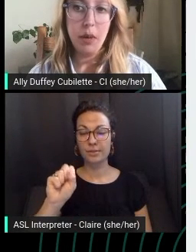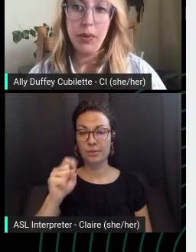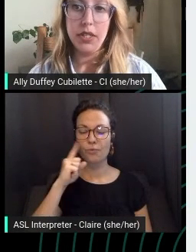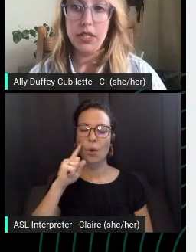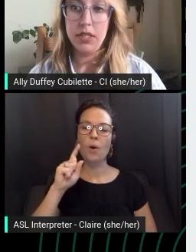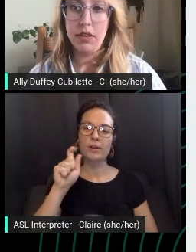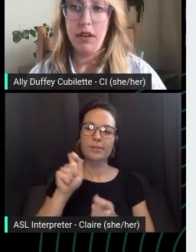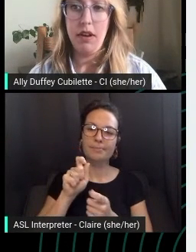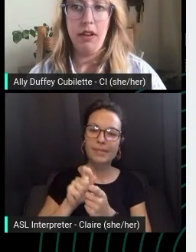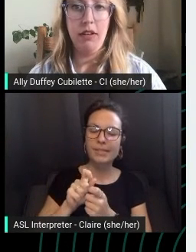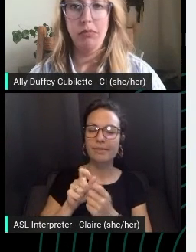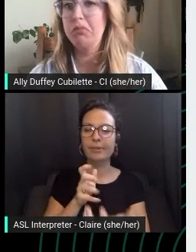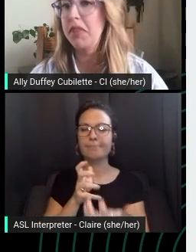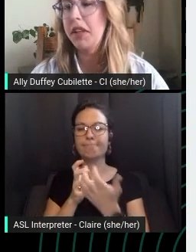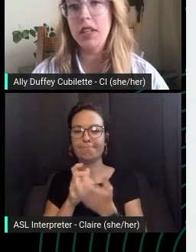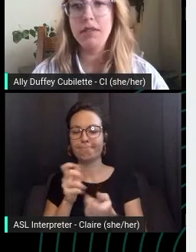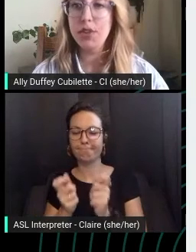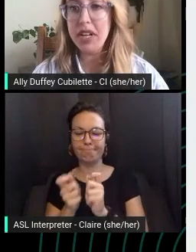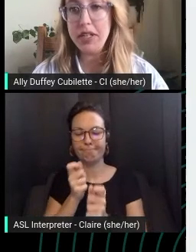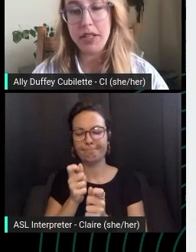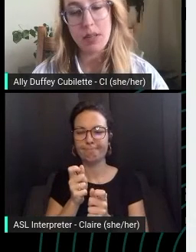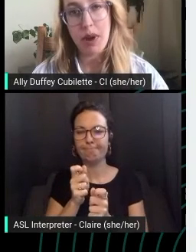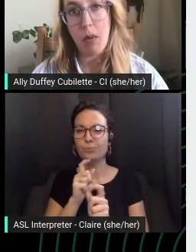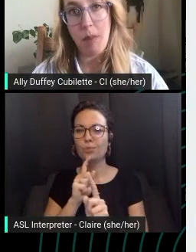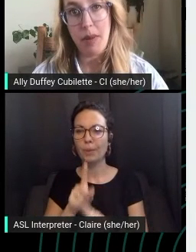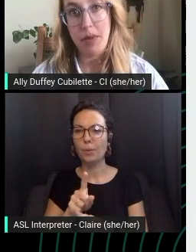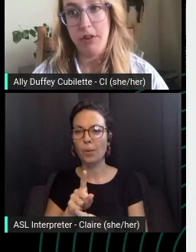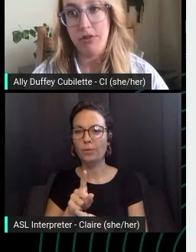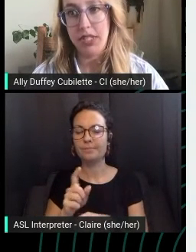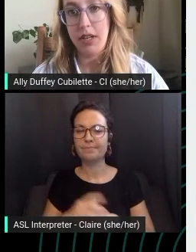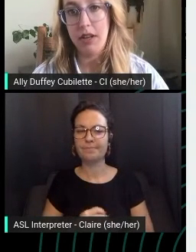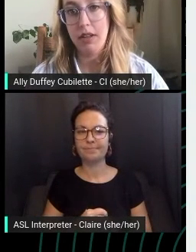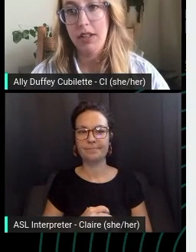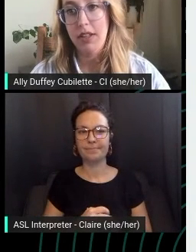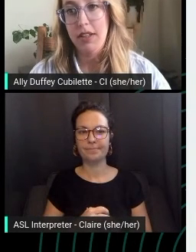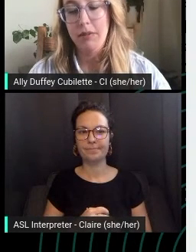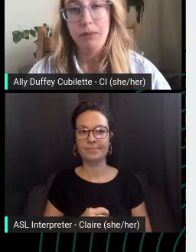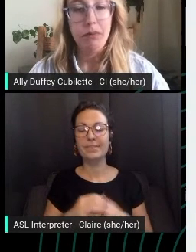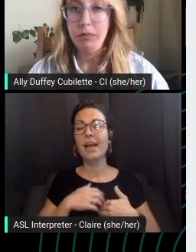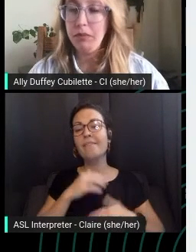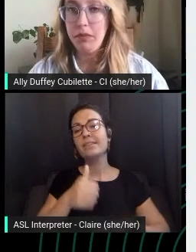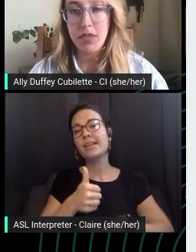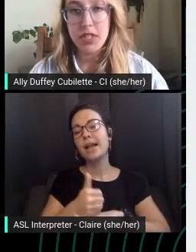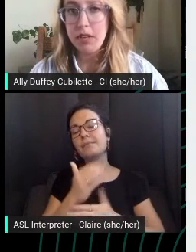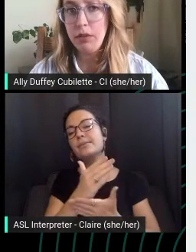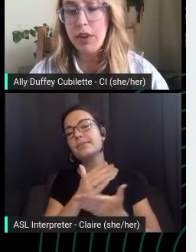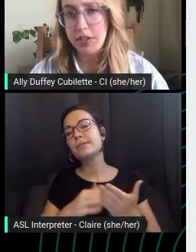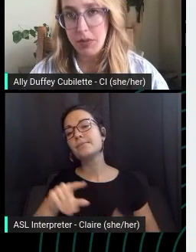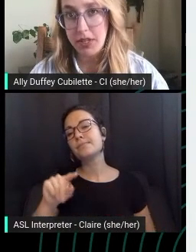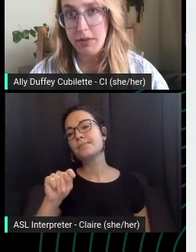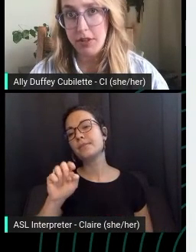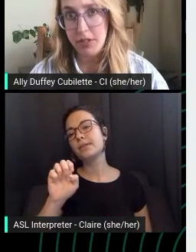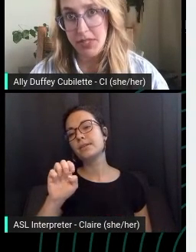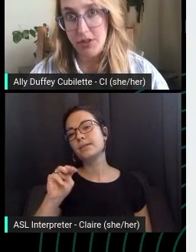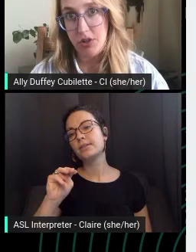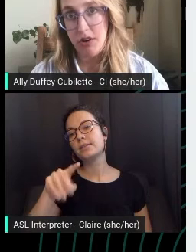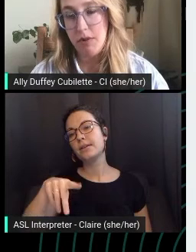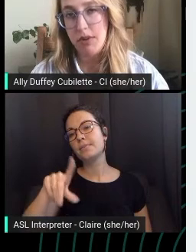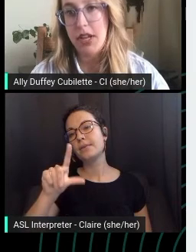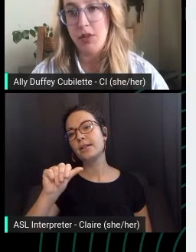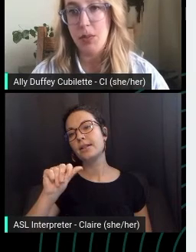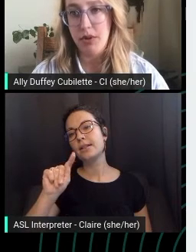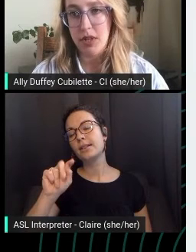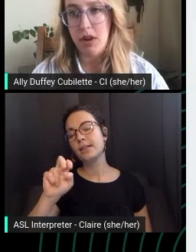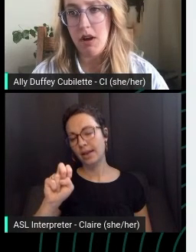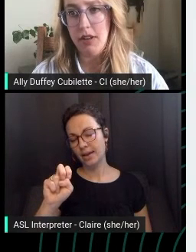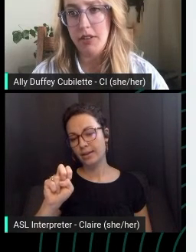of templates that can give you some ideas about what might be interesting. This level of customization, of